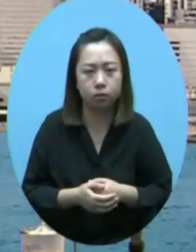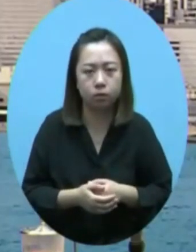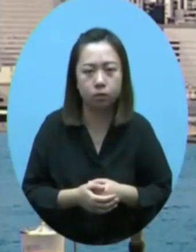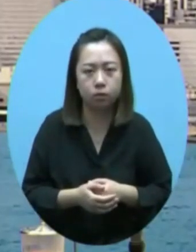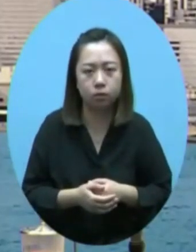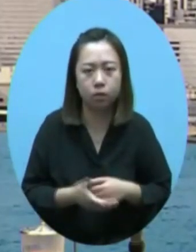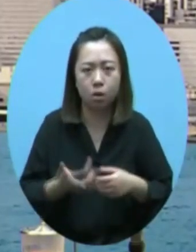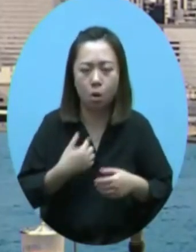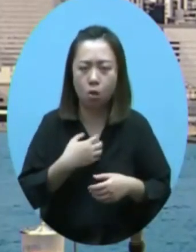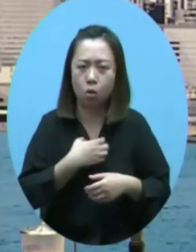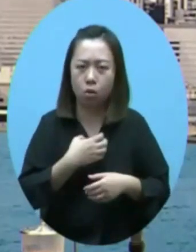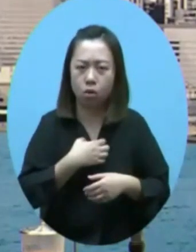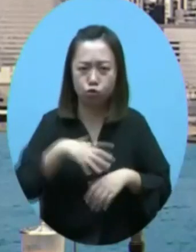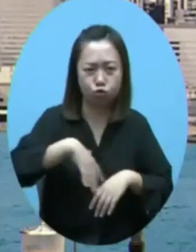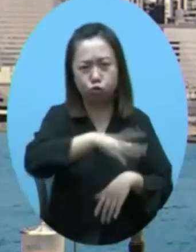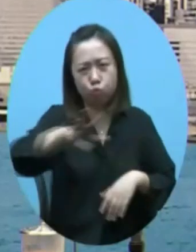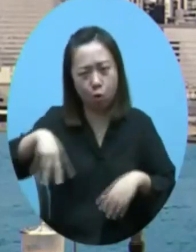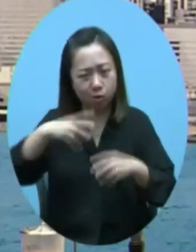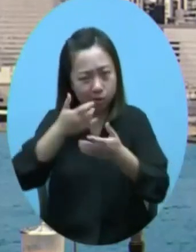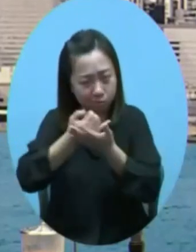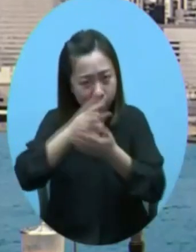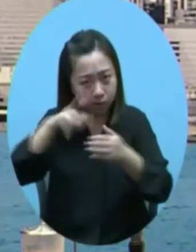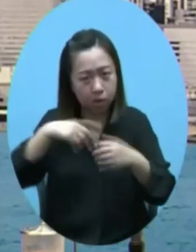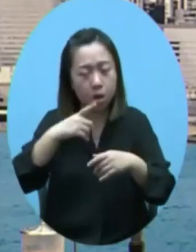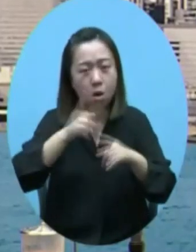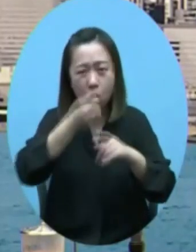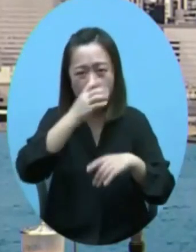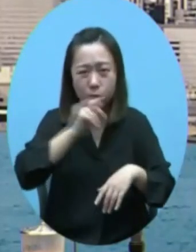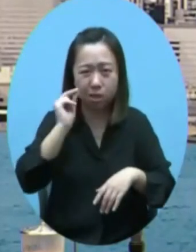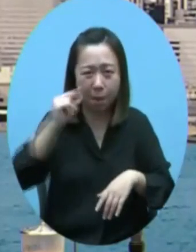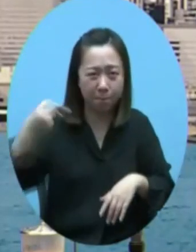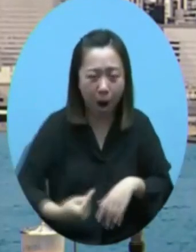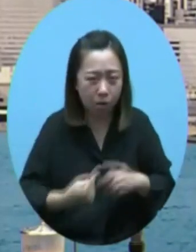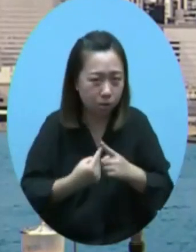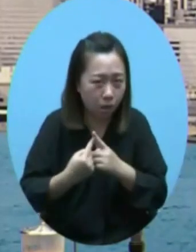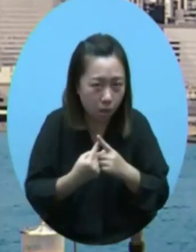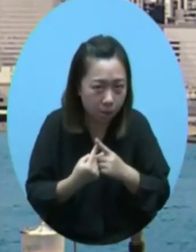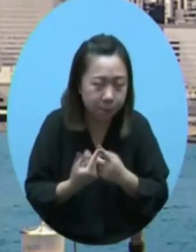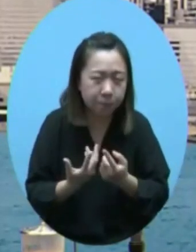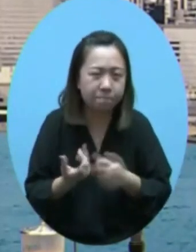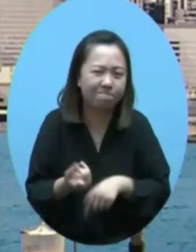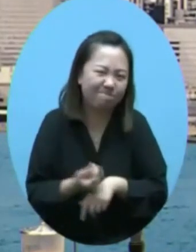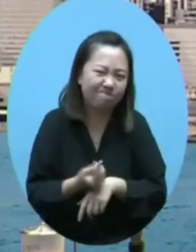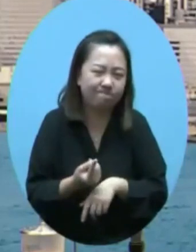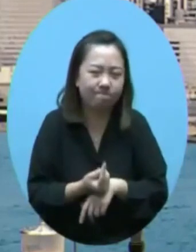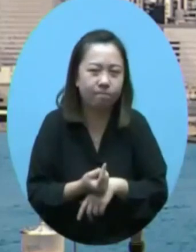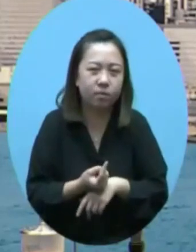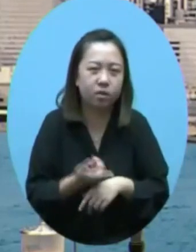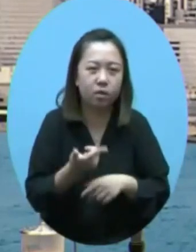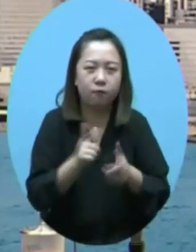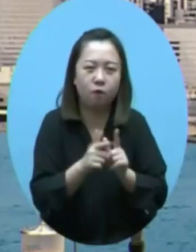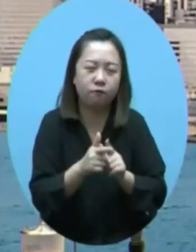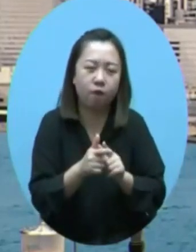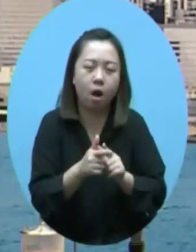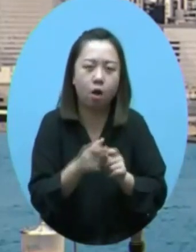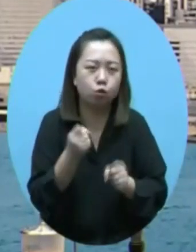test all 7 million people in the community, which is, I think, is not practical at the moment. And even you want to